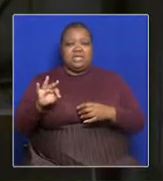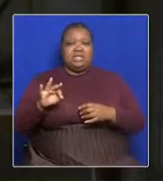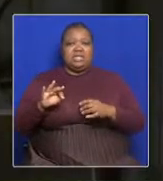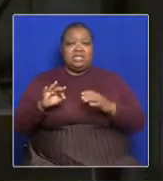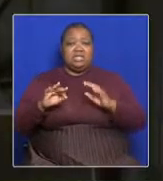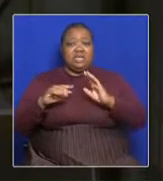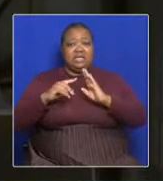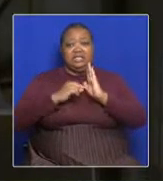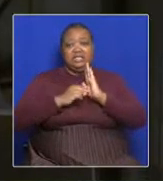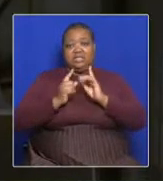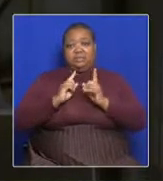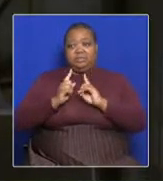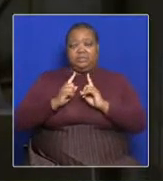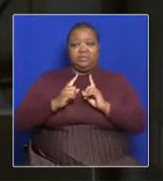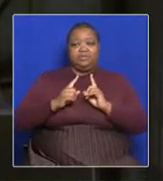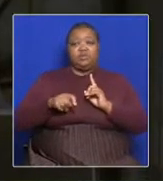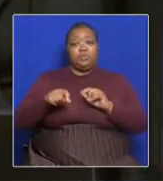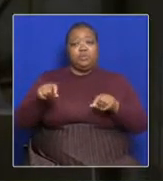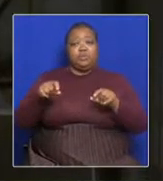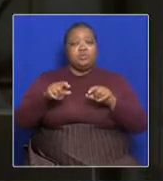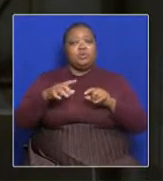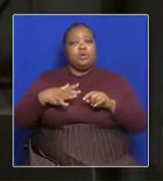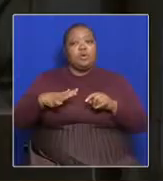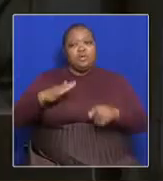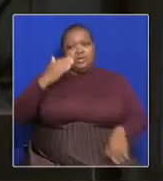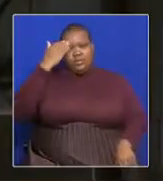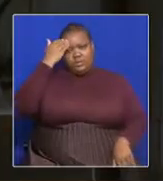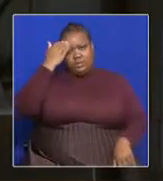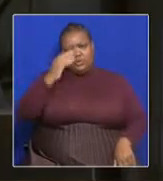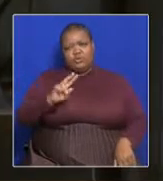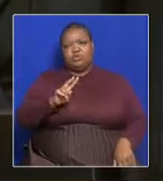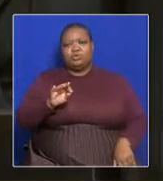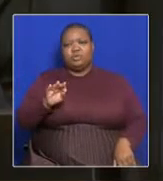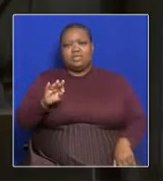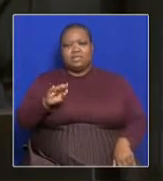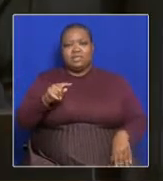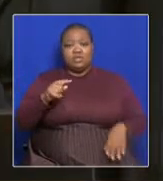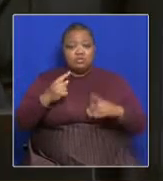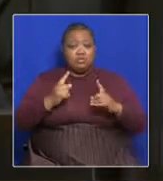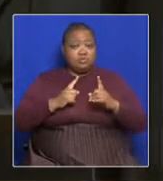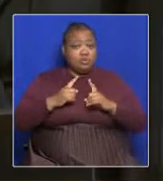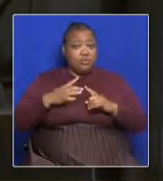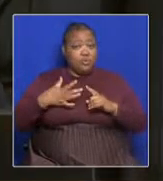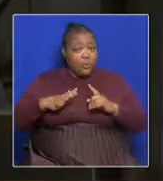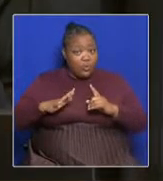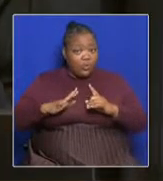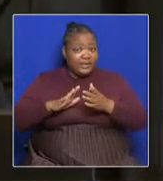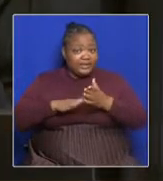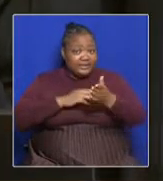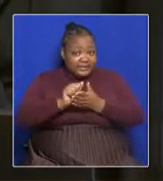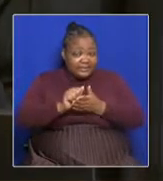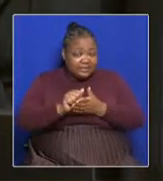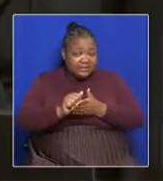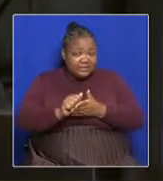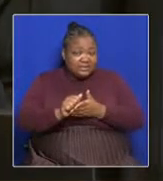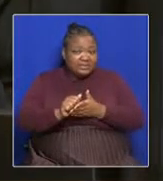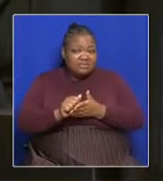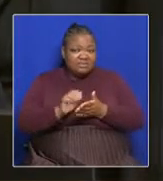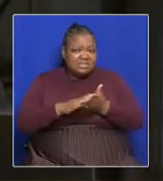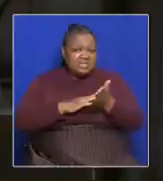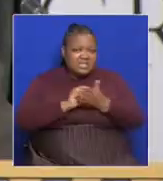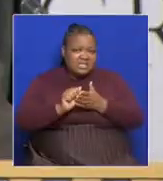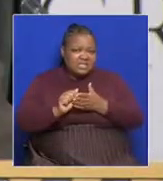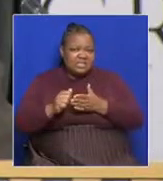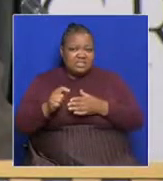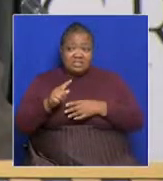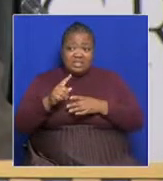to everybody that already on the 23rd you were talking destruction. So I want to suggest that you were not discussing destruction on that day. Otherwise,